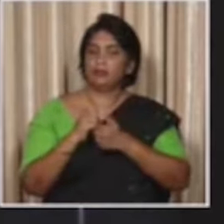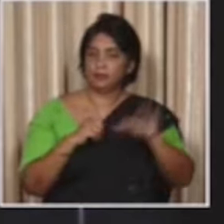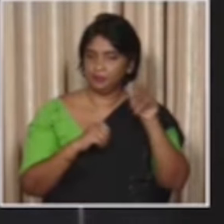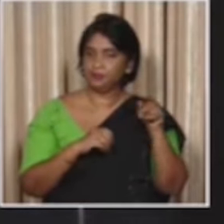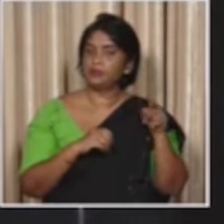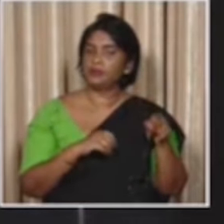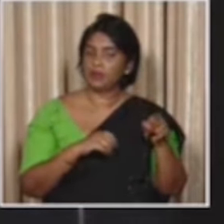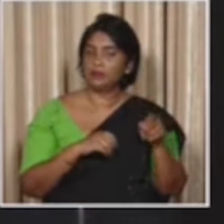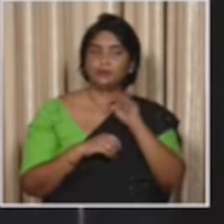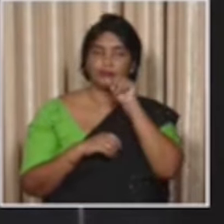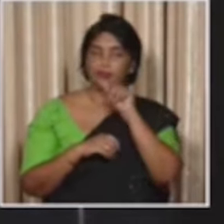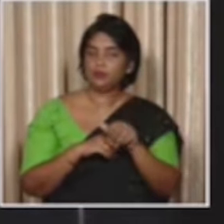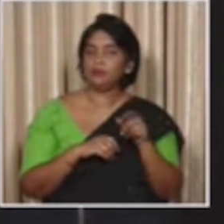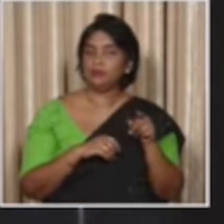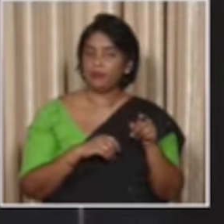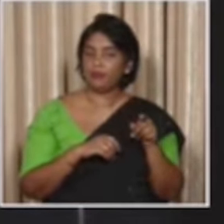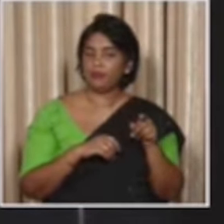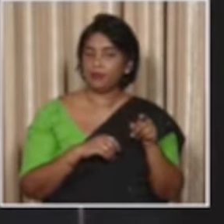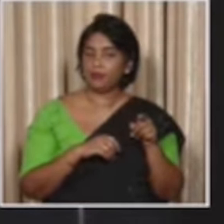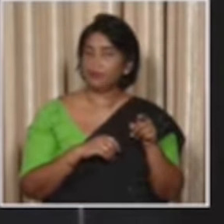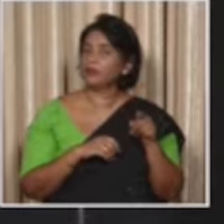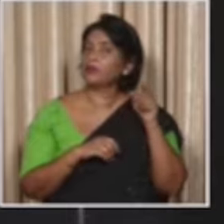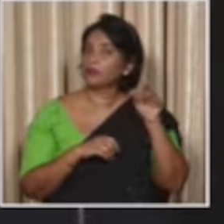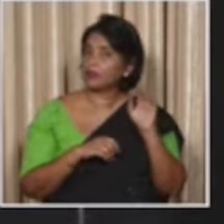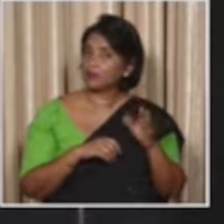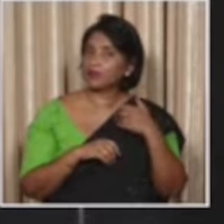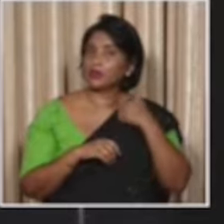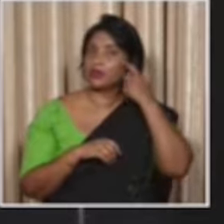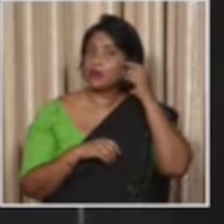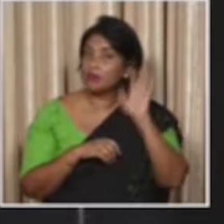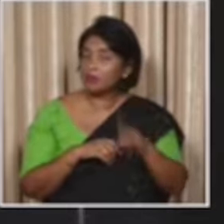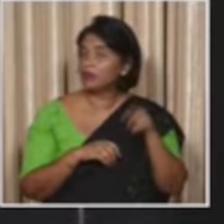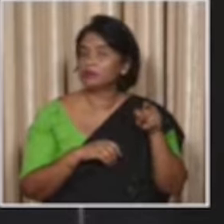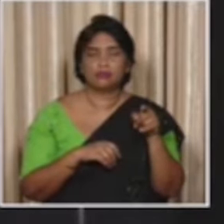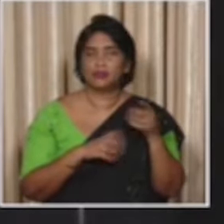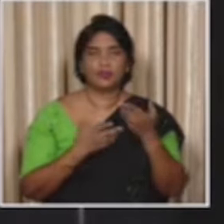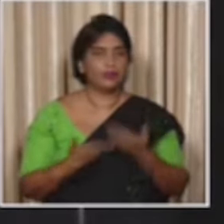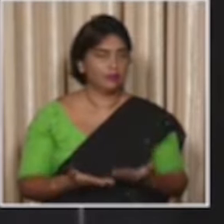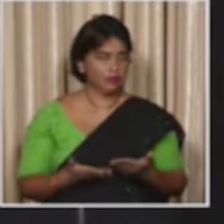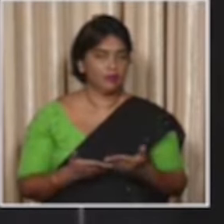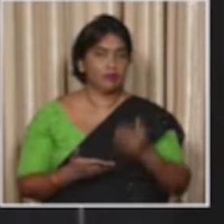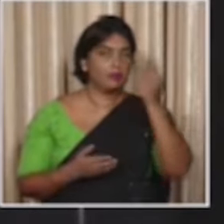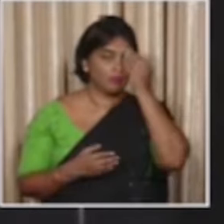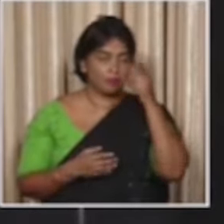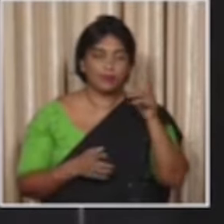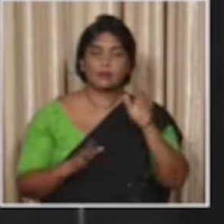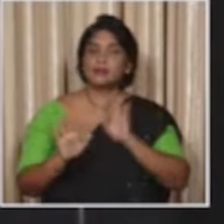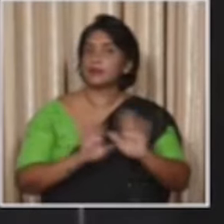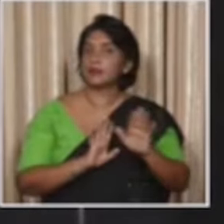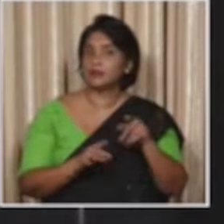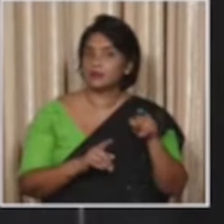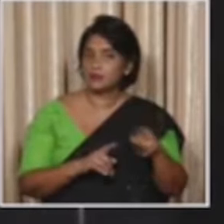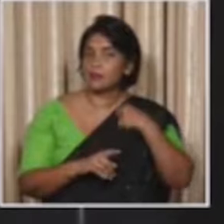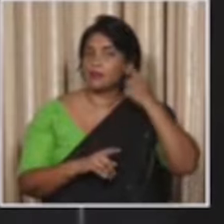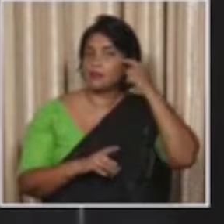been the intention of the current Israeli administration to free the hostages.